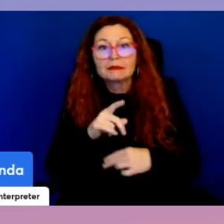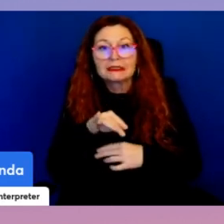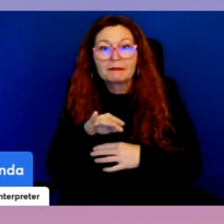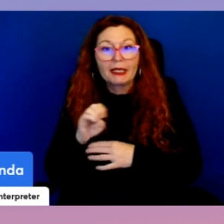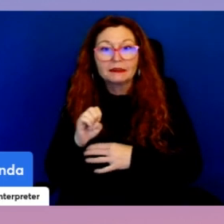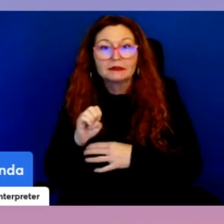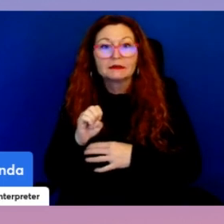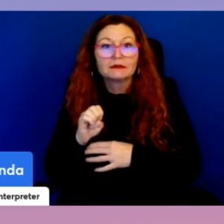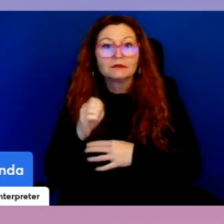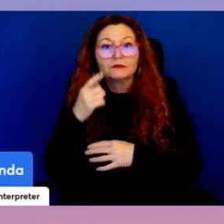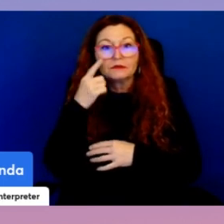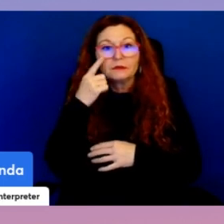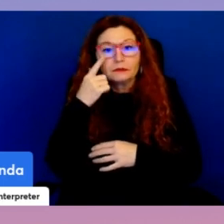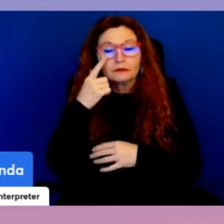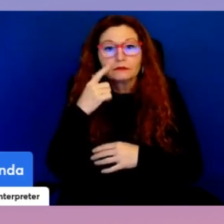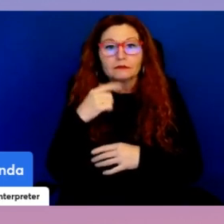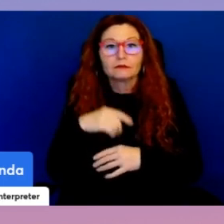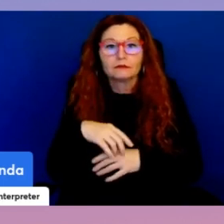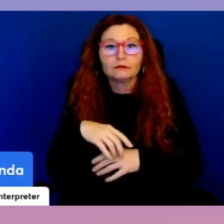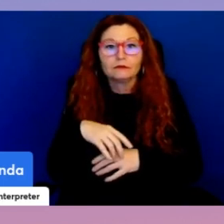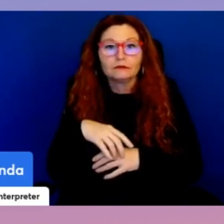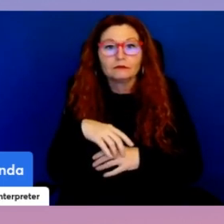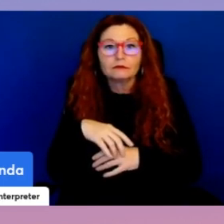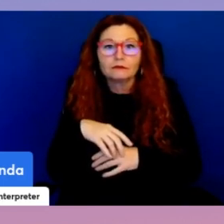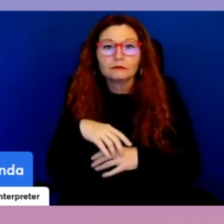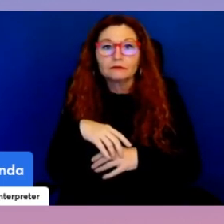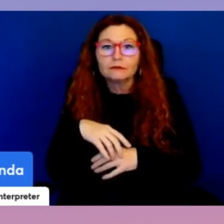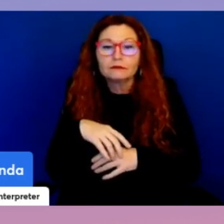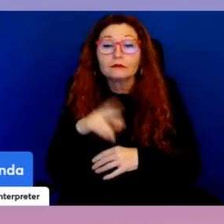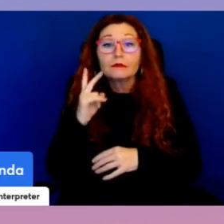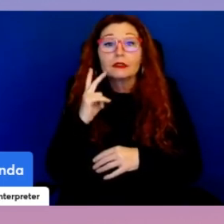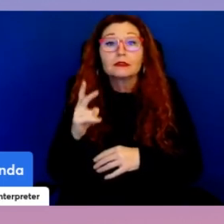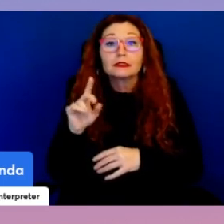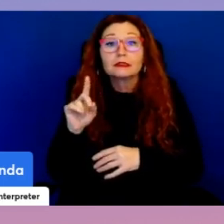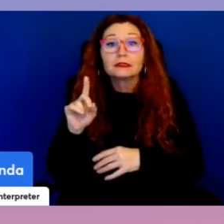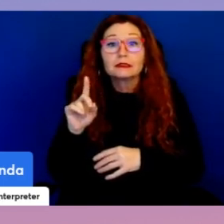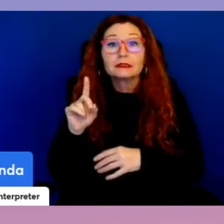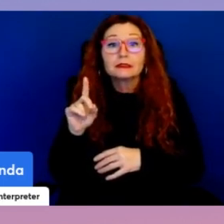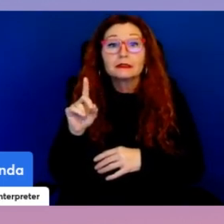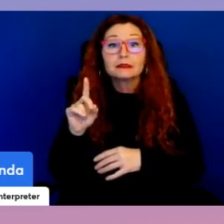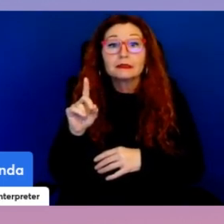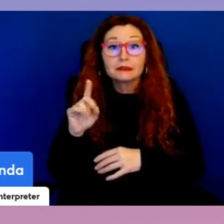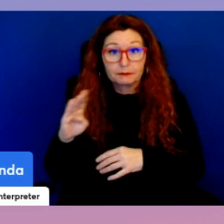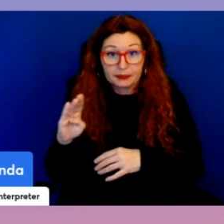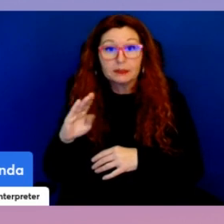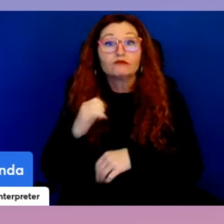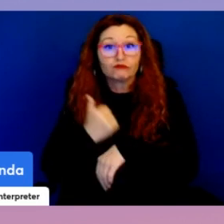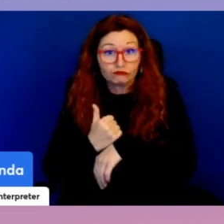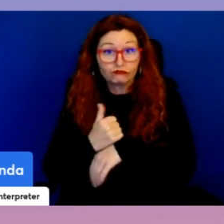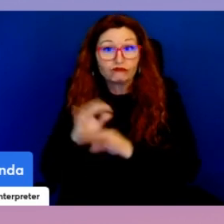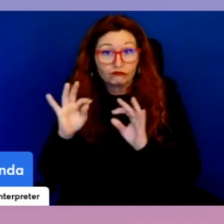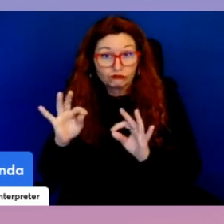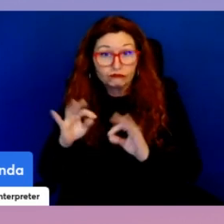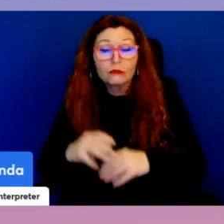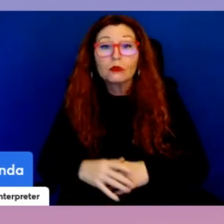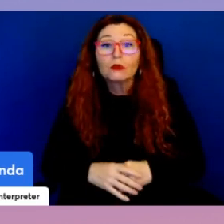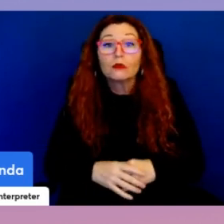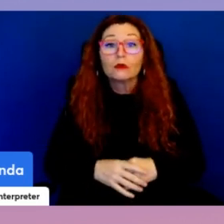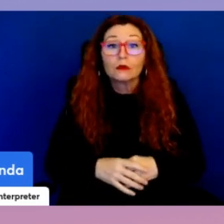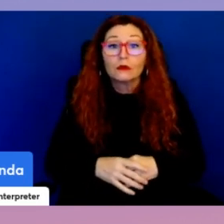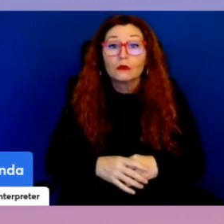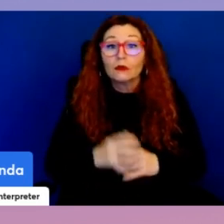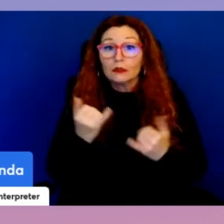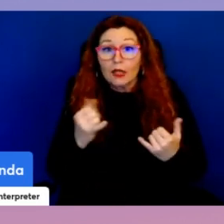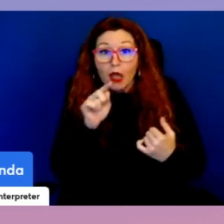app, run KGA, and I see that MongoDB is installed here. Now I'm going